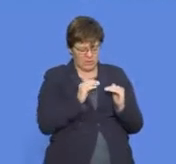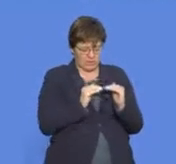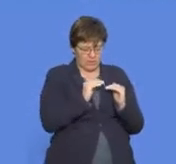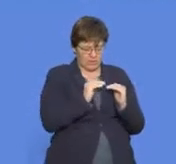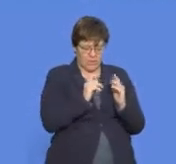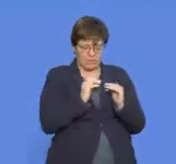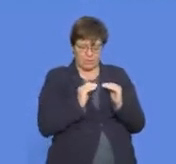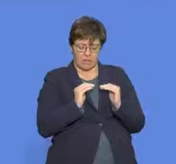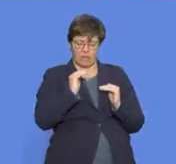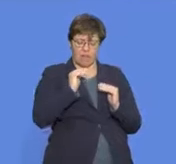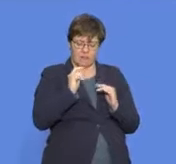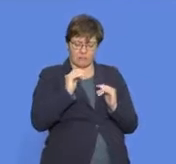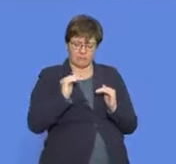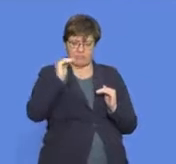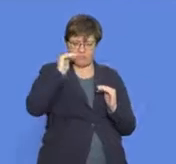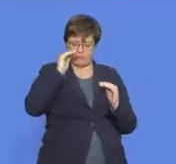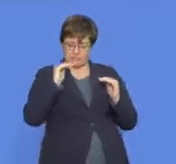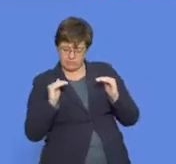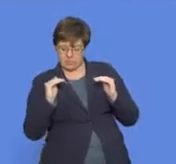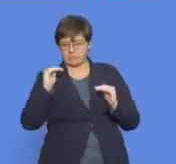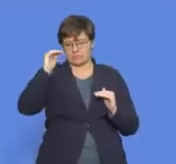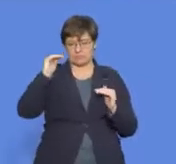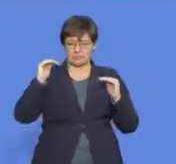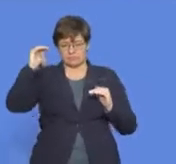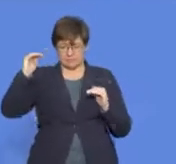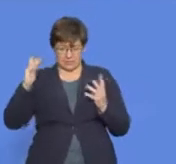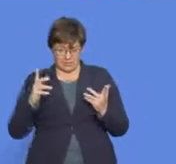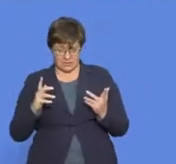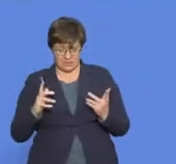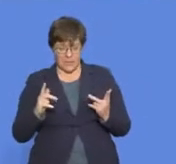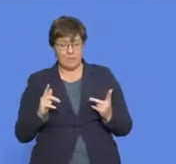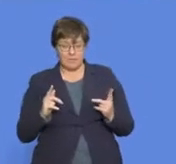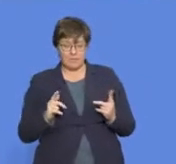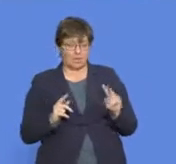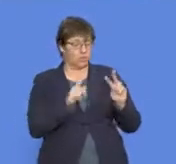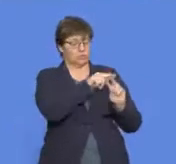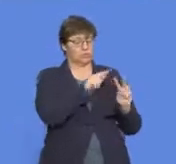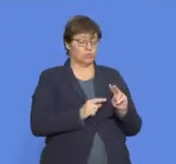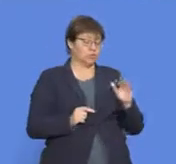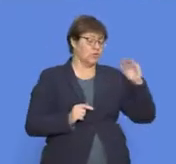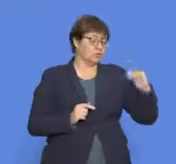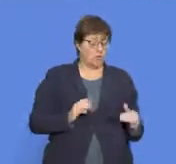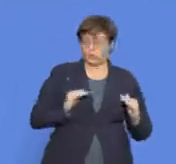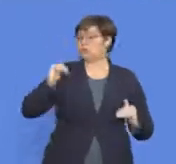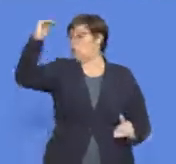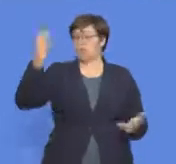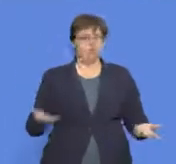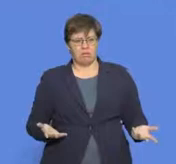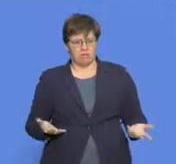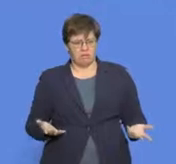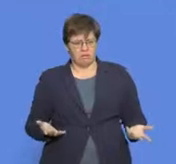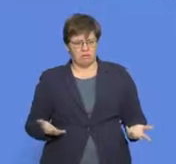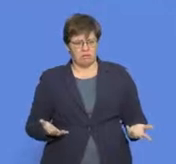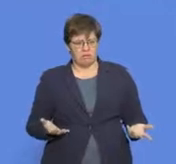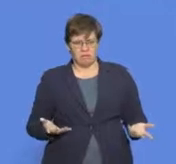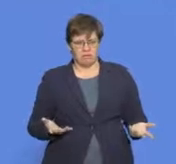a little bit taller than that and middle height and then some very tall. So there isn't just two categories or three categories, short, medium